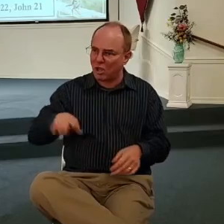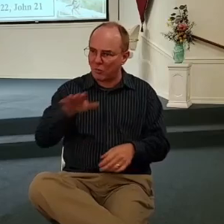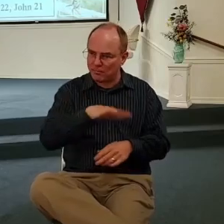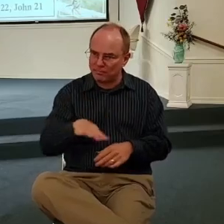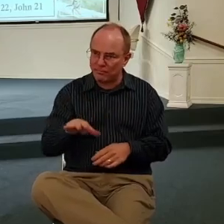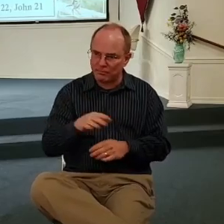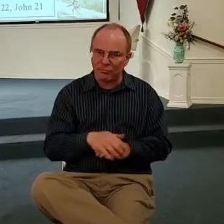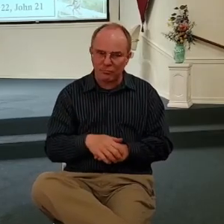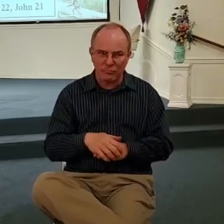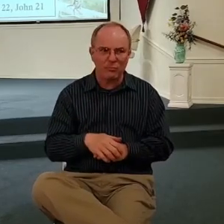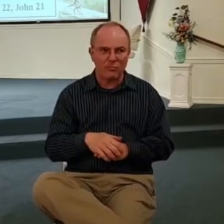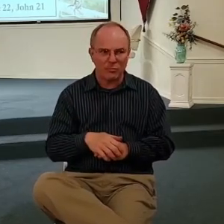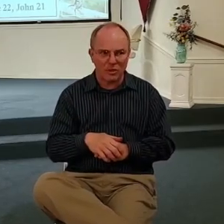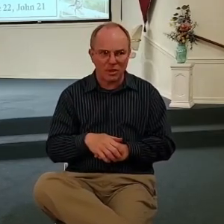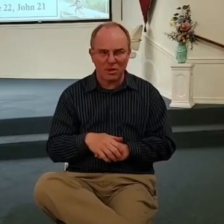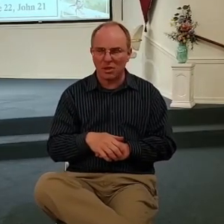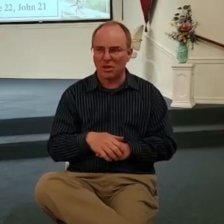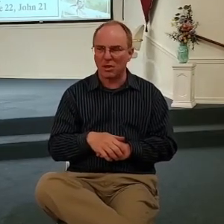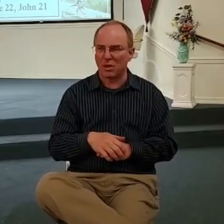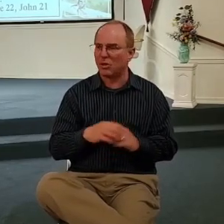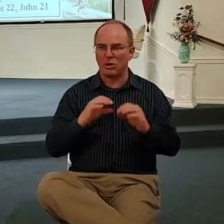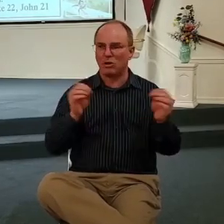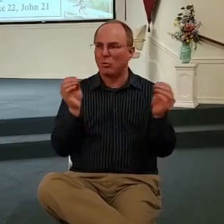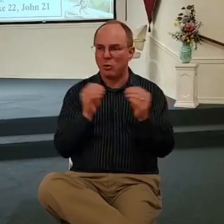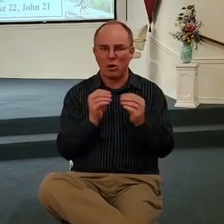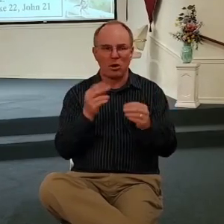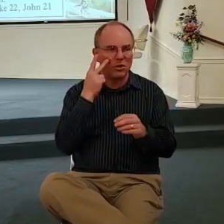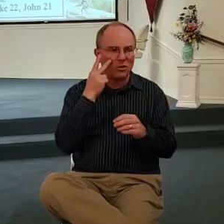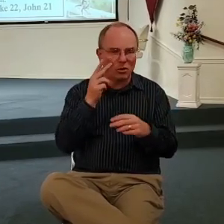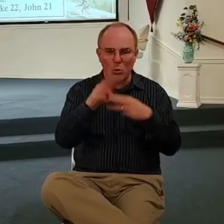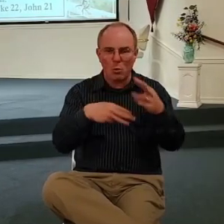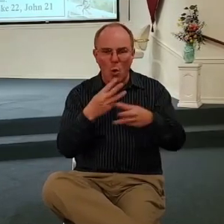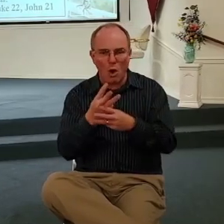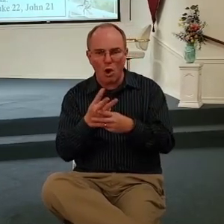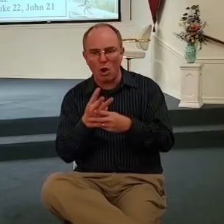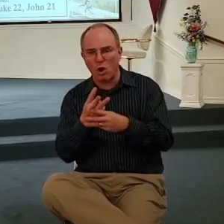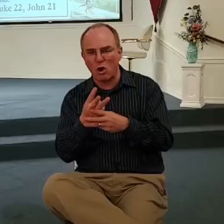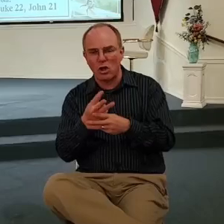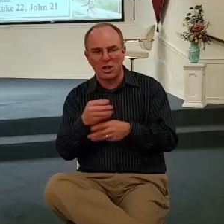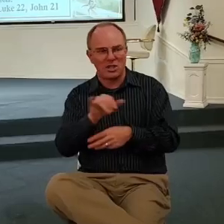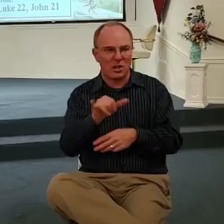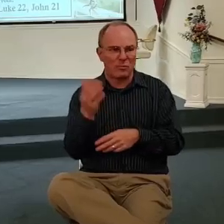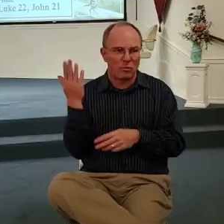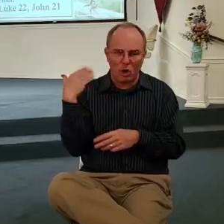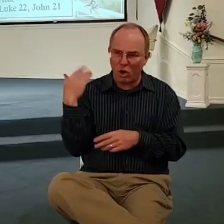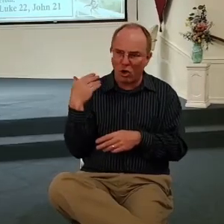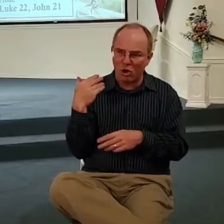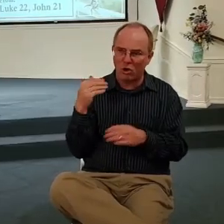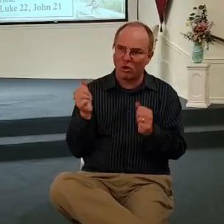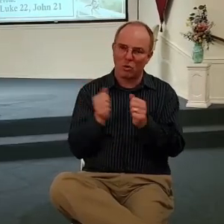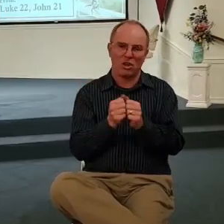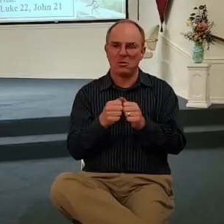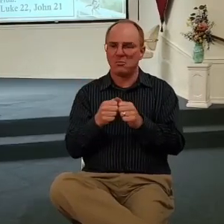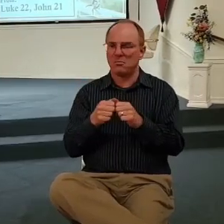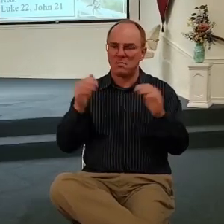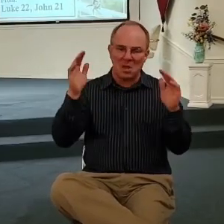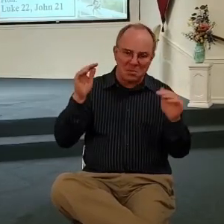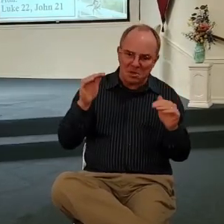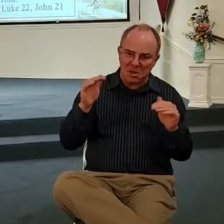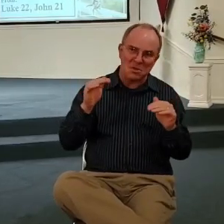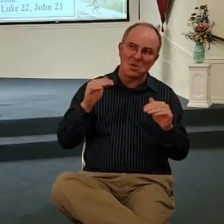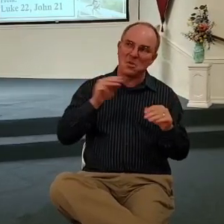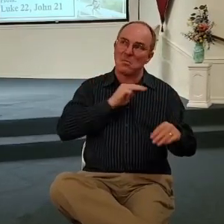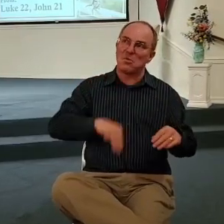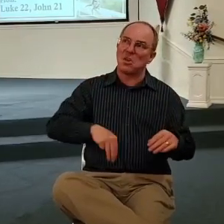No longer to see the world through the lens that he once did, with expectations of a